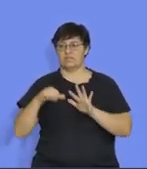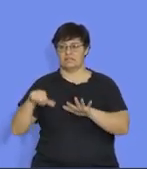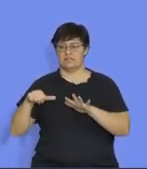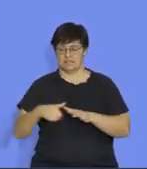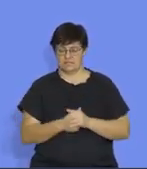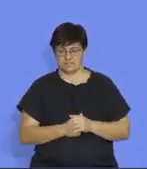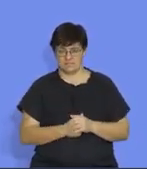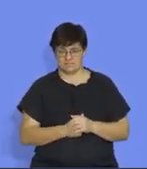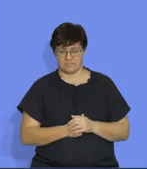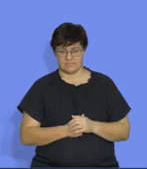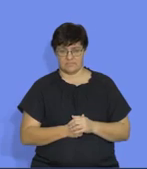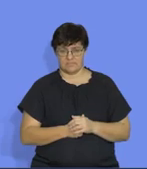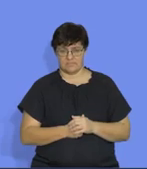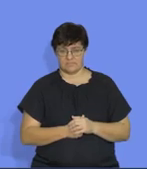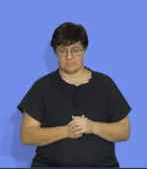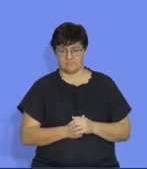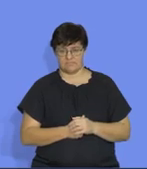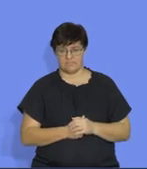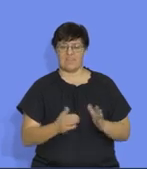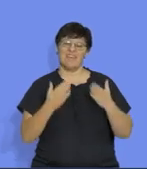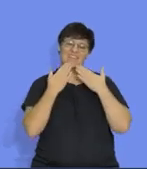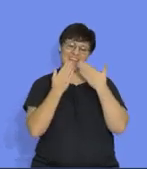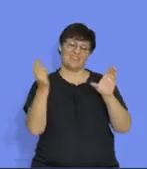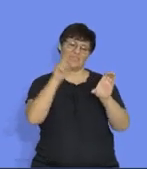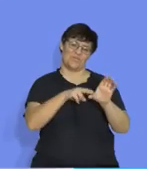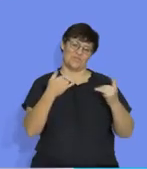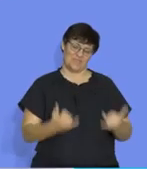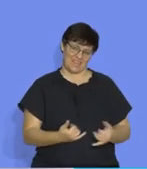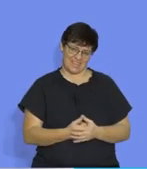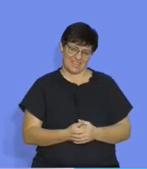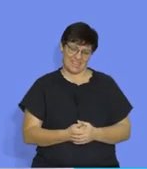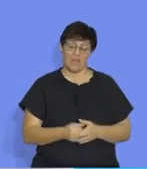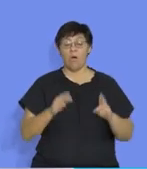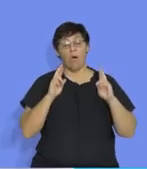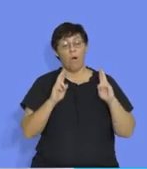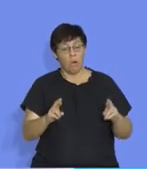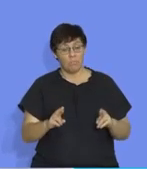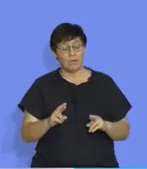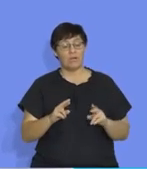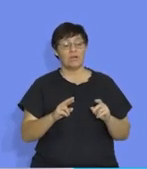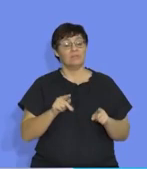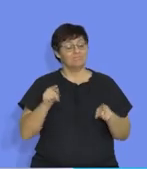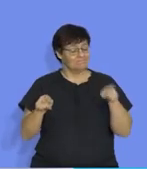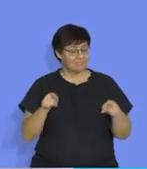16. Great, thank you so much for joining me today, everyone. I hope that geometric